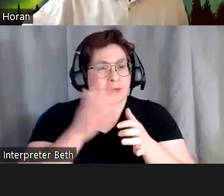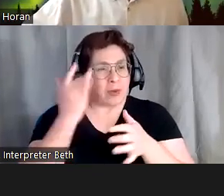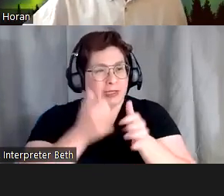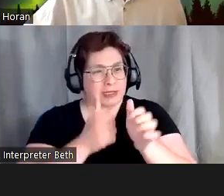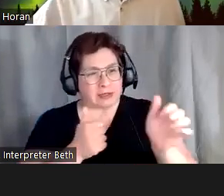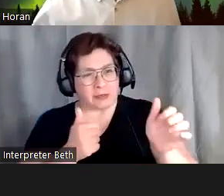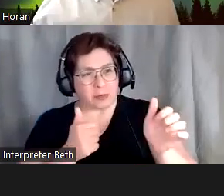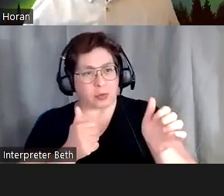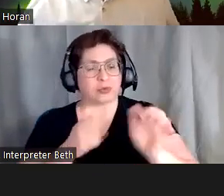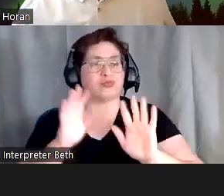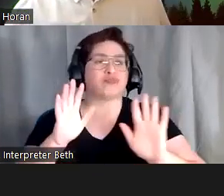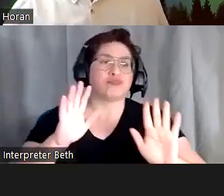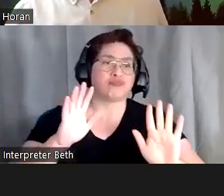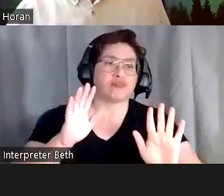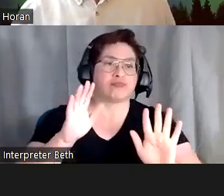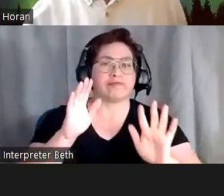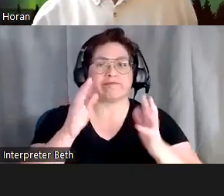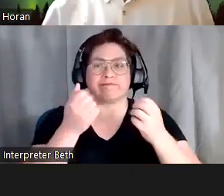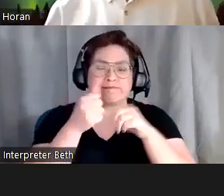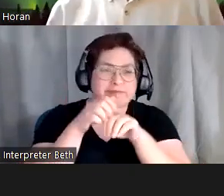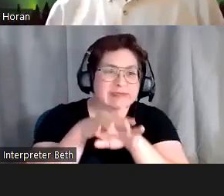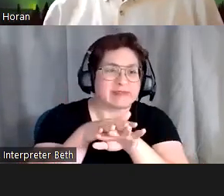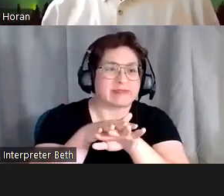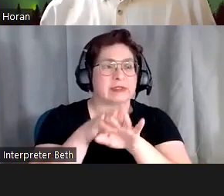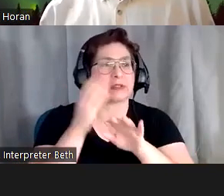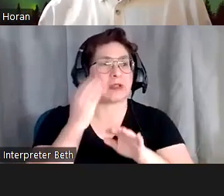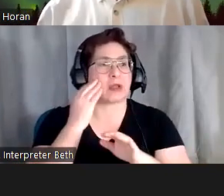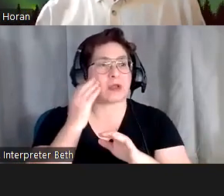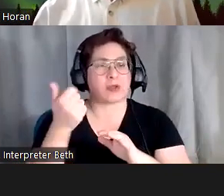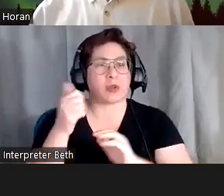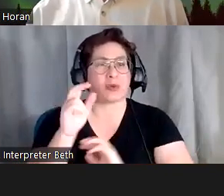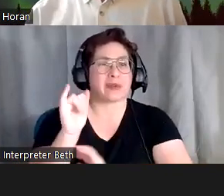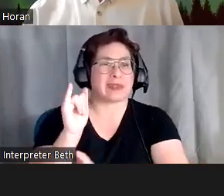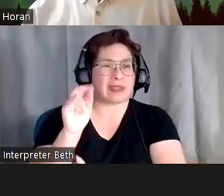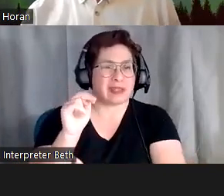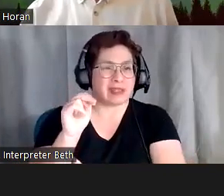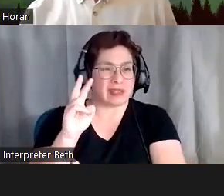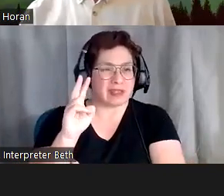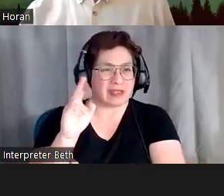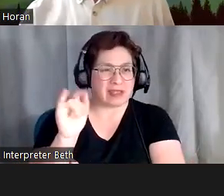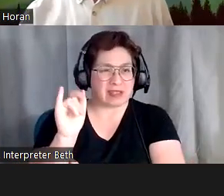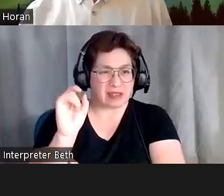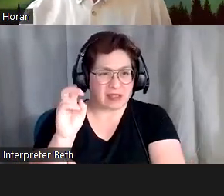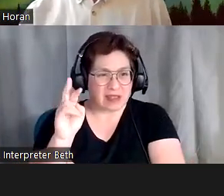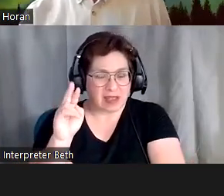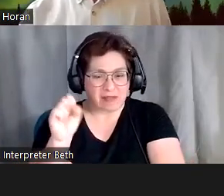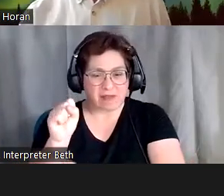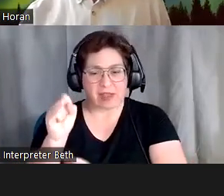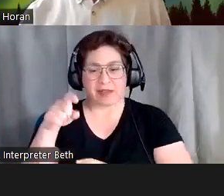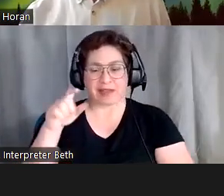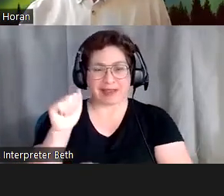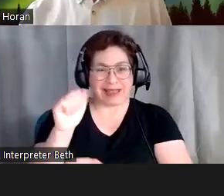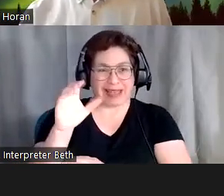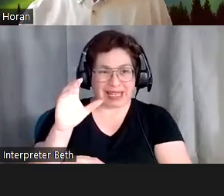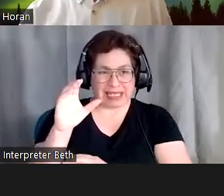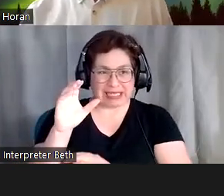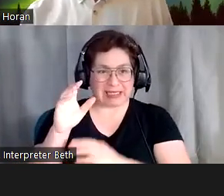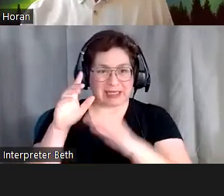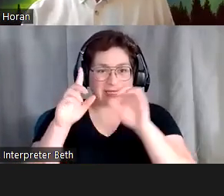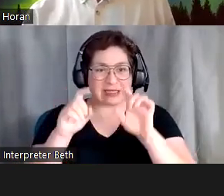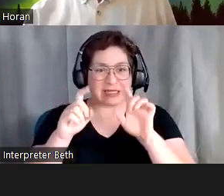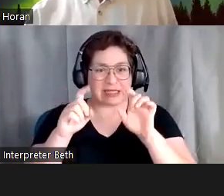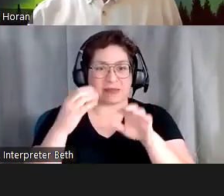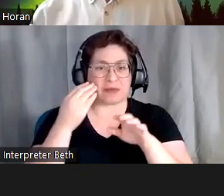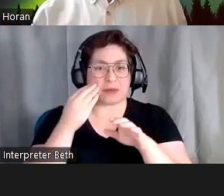just know for the more prolific invaders that I don't think you really need to do an AC assessment to know that they're going to spread and